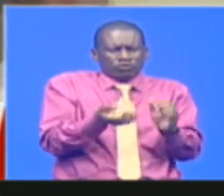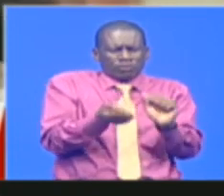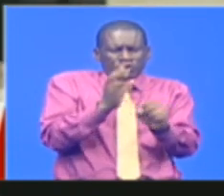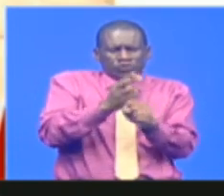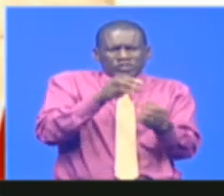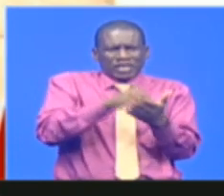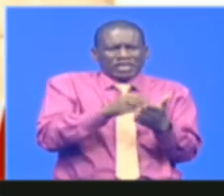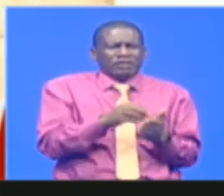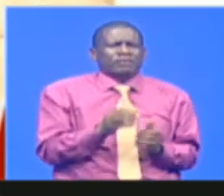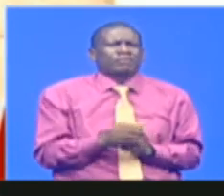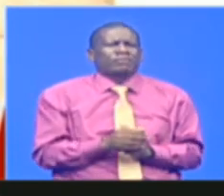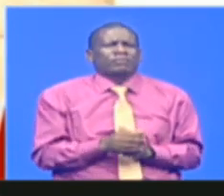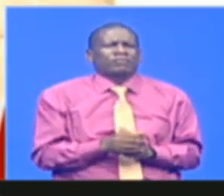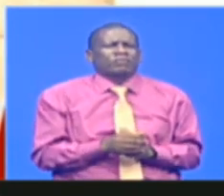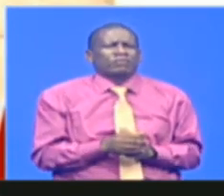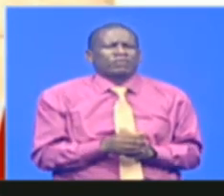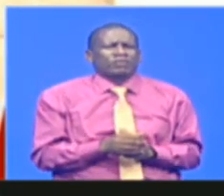more circular.